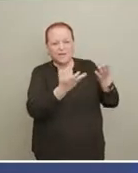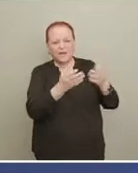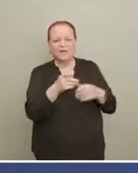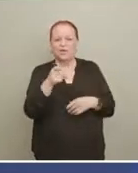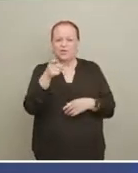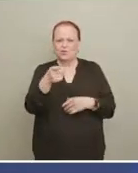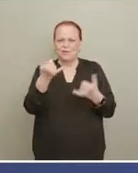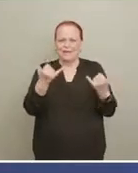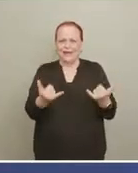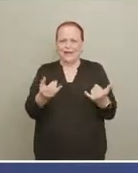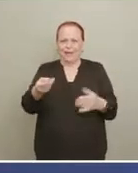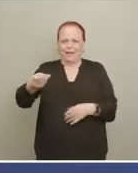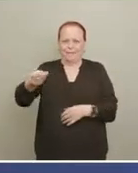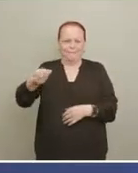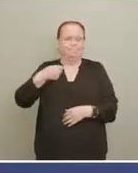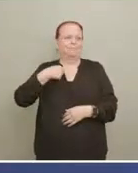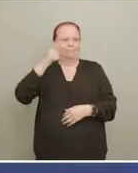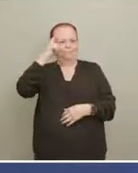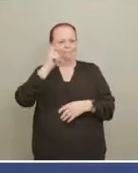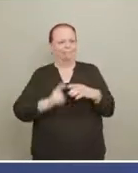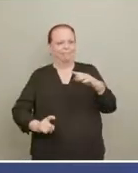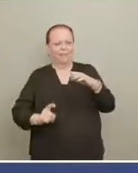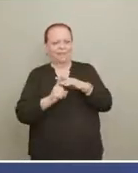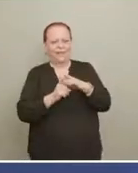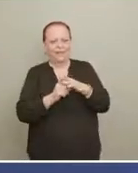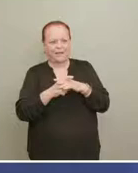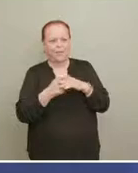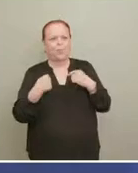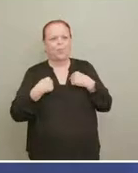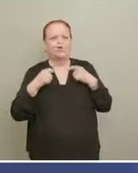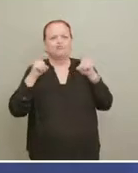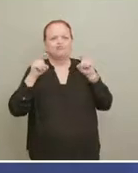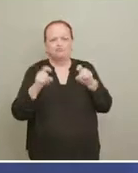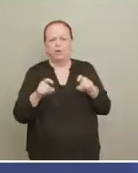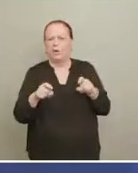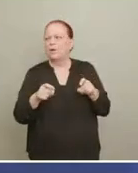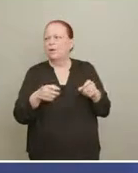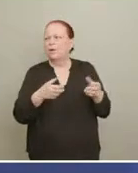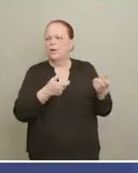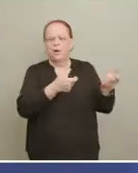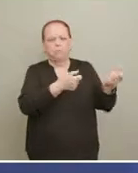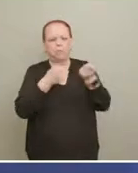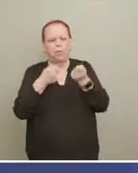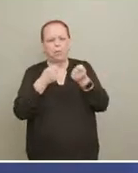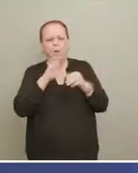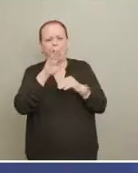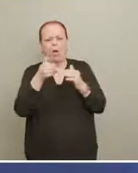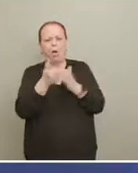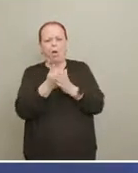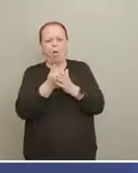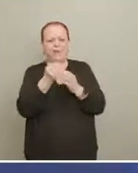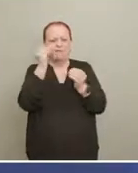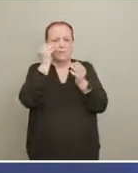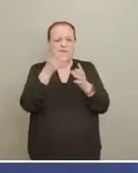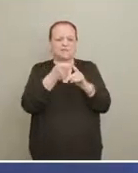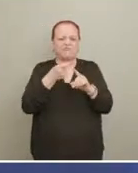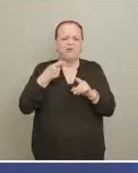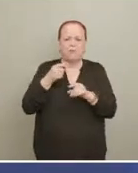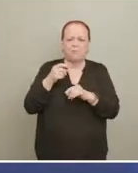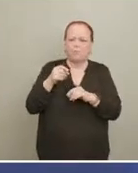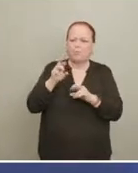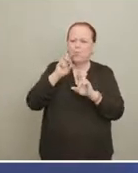me an idea. Probably what we ought to do is pull from all of you, the reporters, from media,